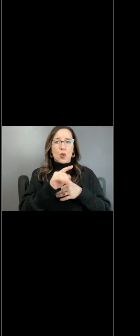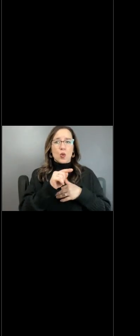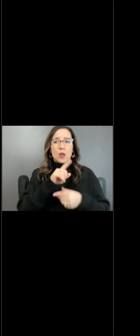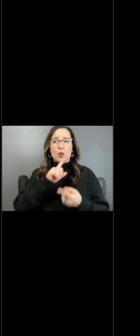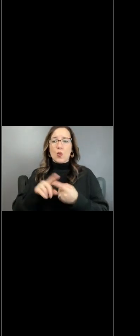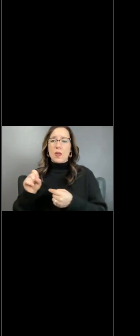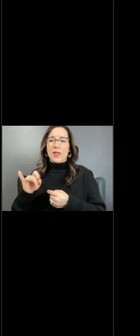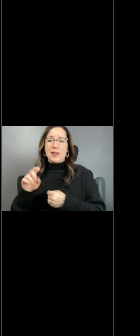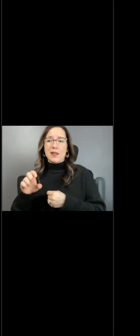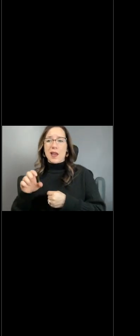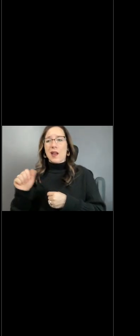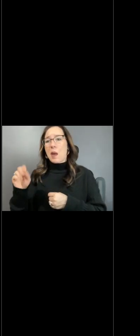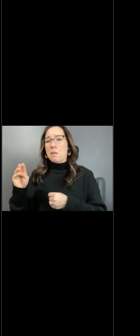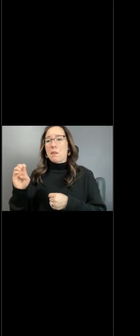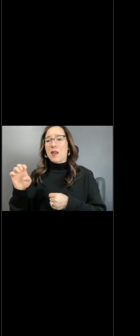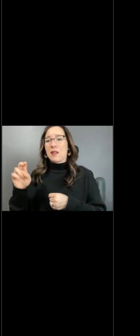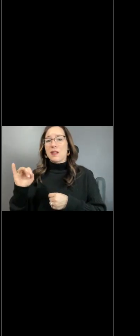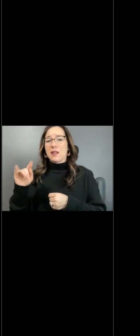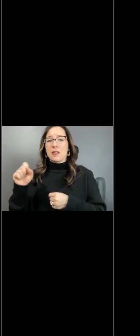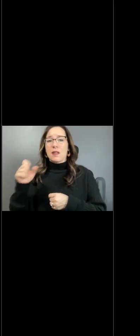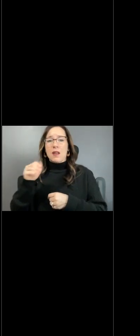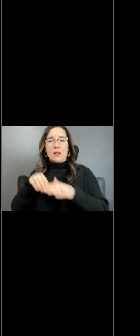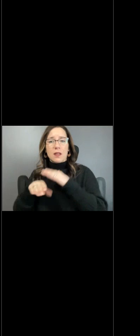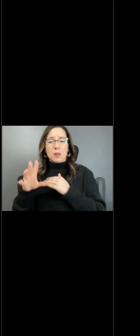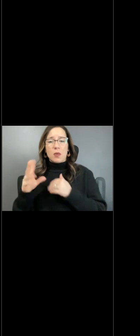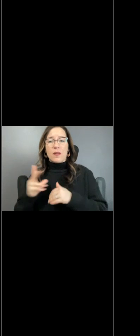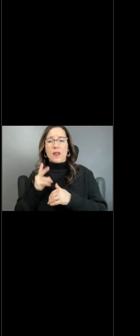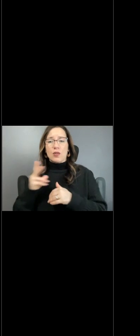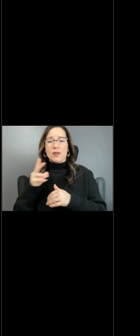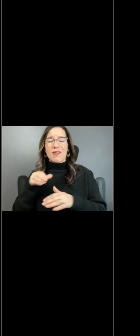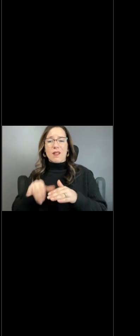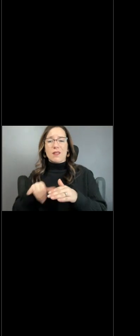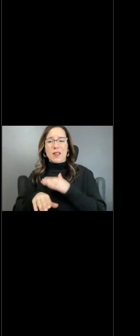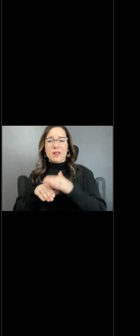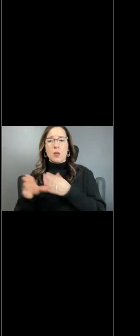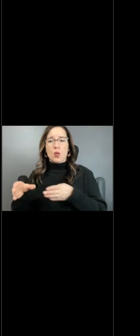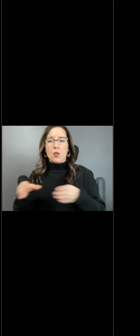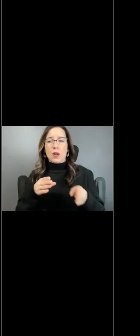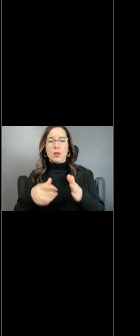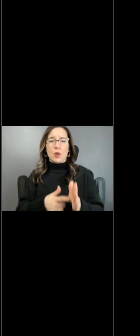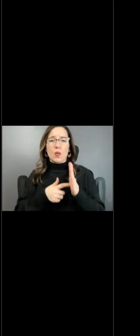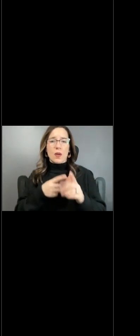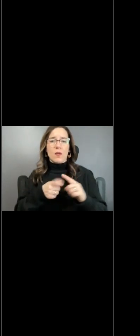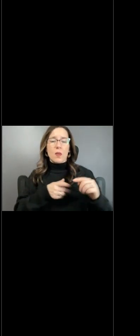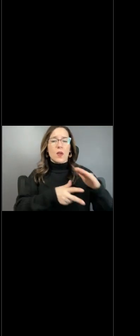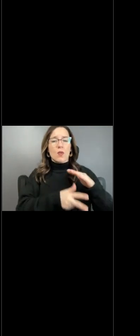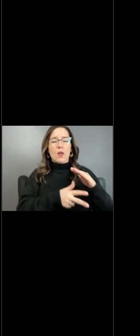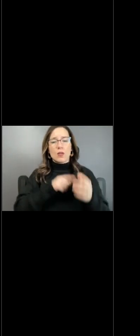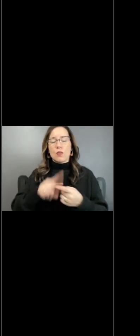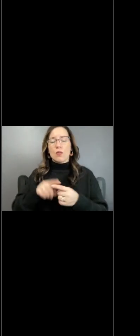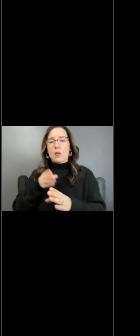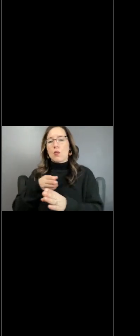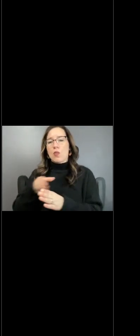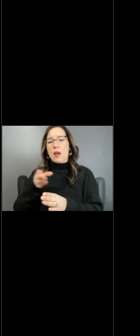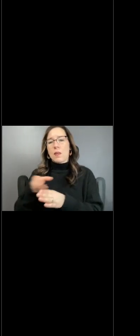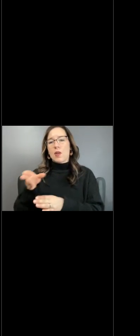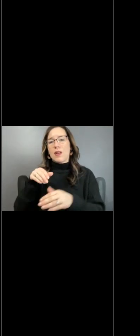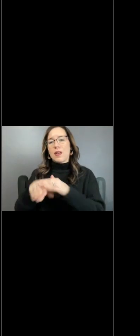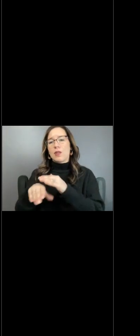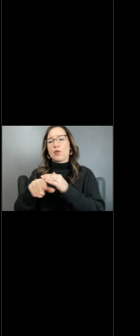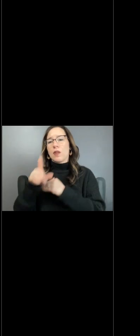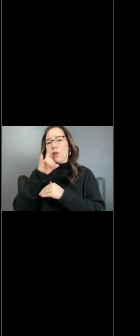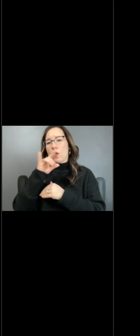and accessible features. The accessible route is required from the garage to the primary entry of the covered dwelling